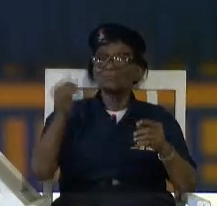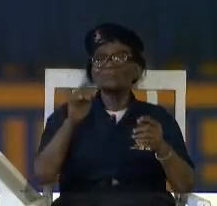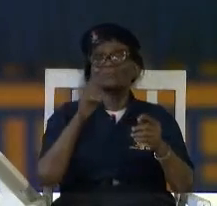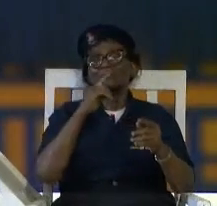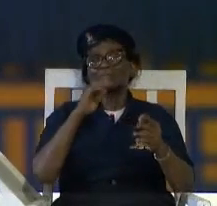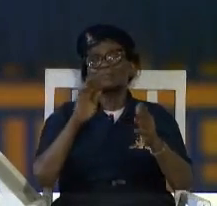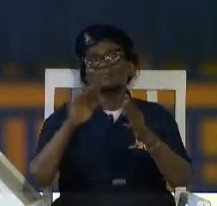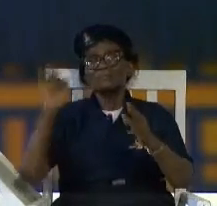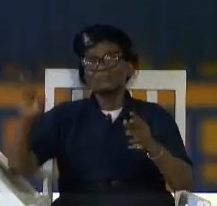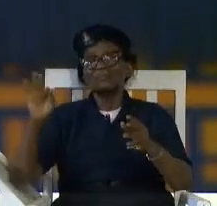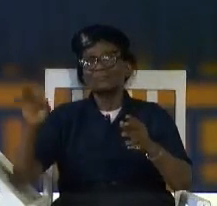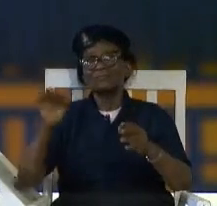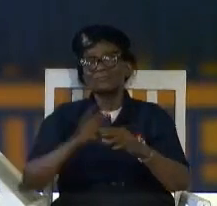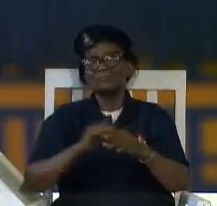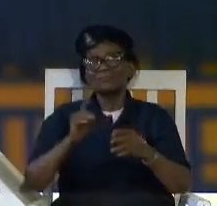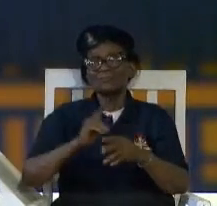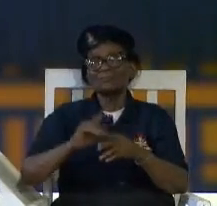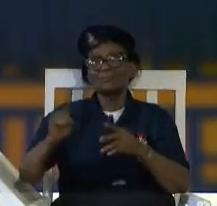But these students,